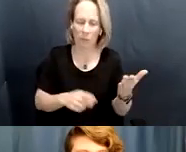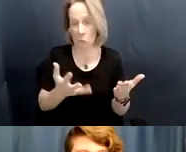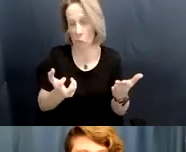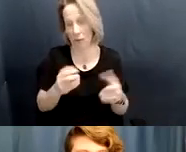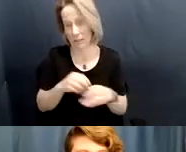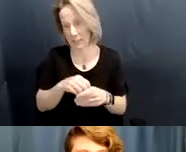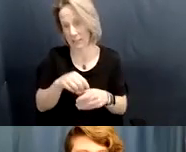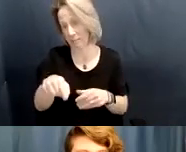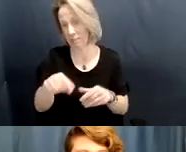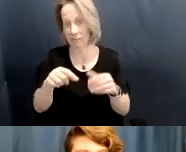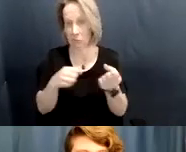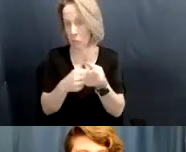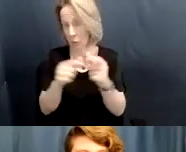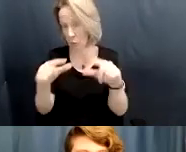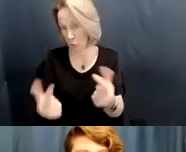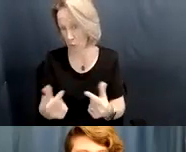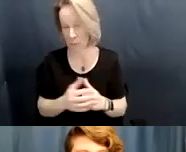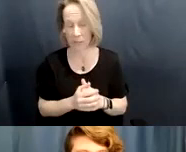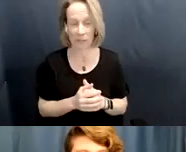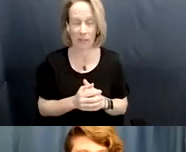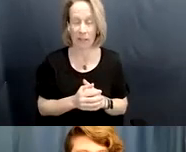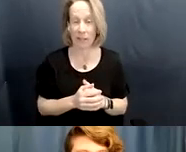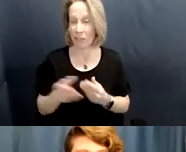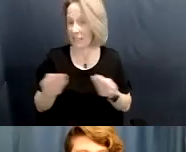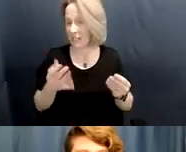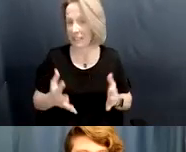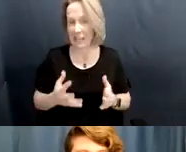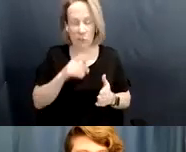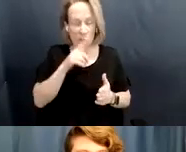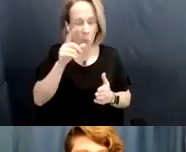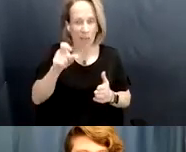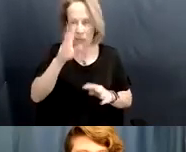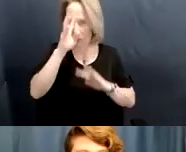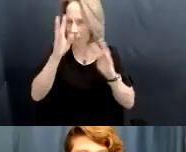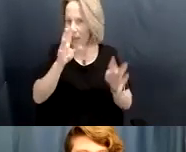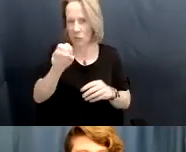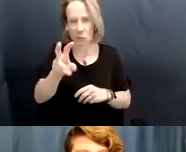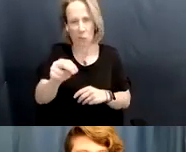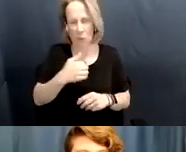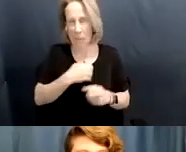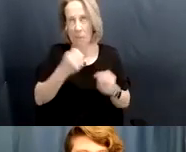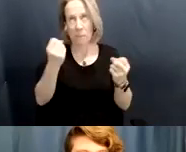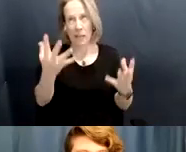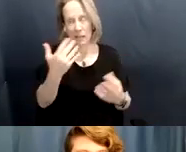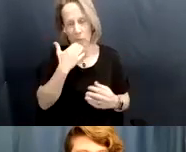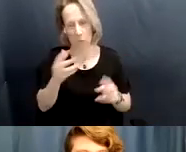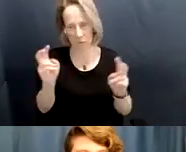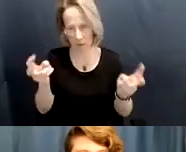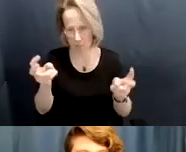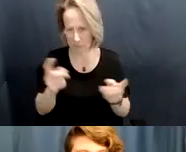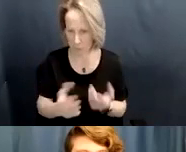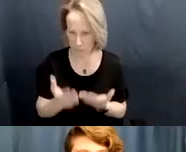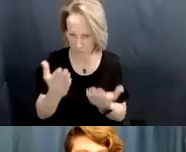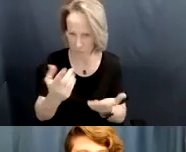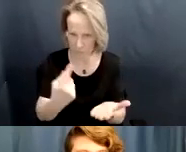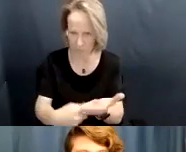know that you don't have to reinvent the wheel. There are a lot of really good topics out there, and a lot of really good group